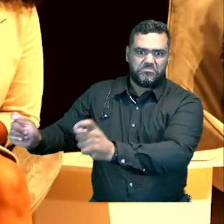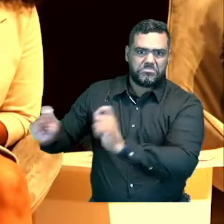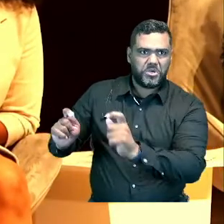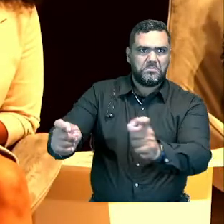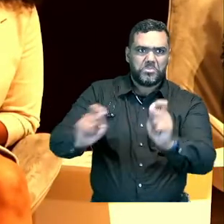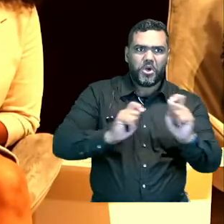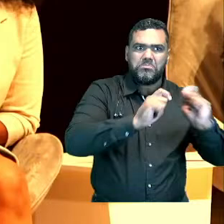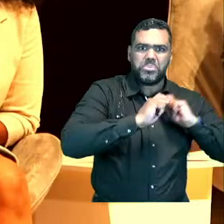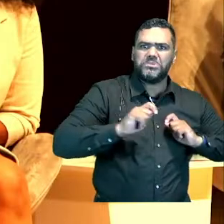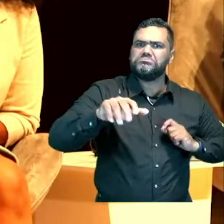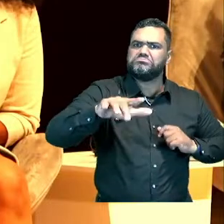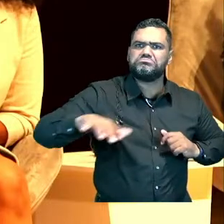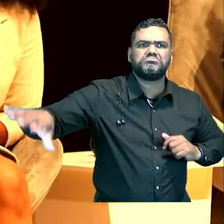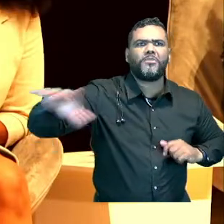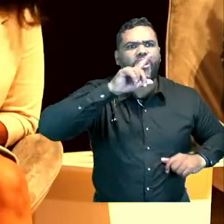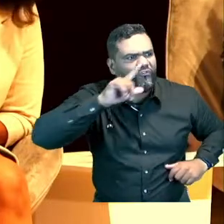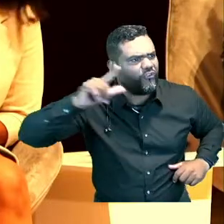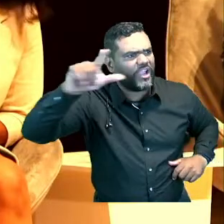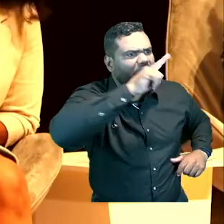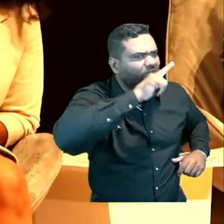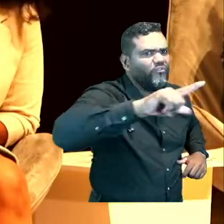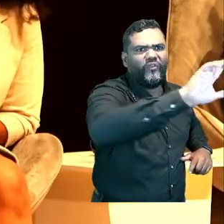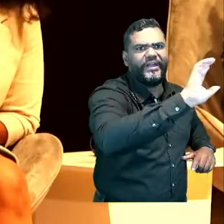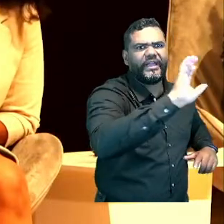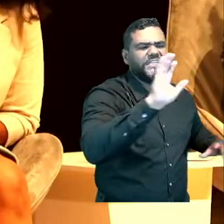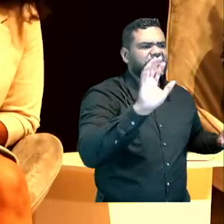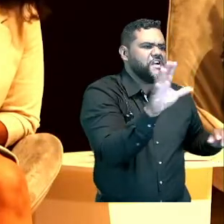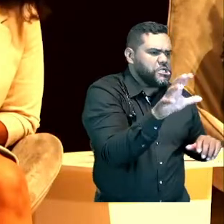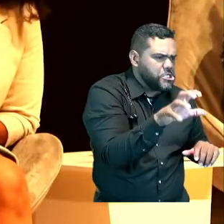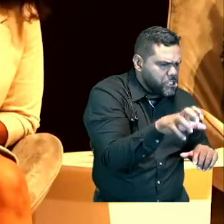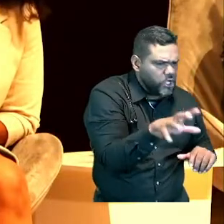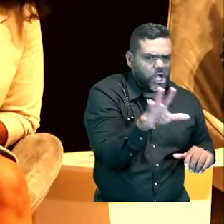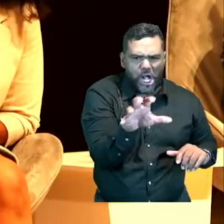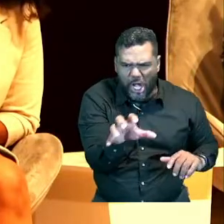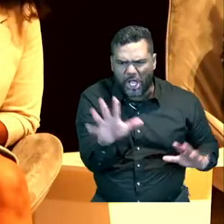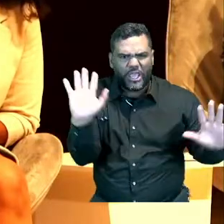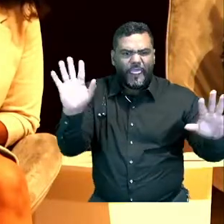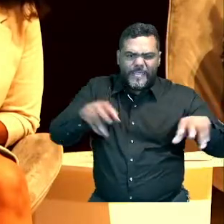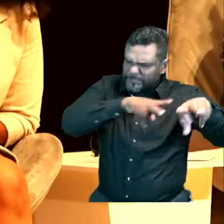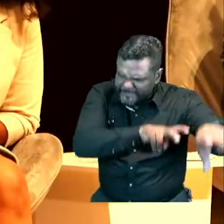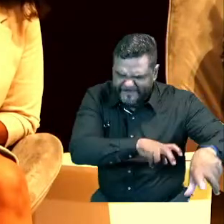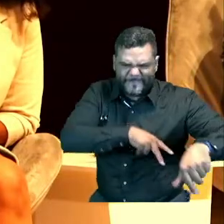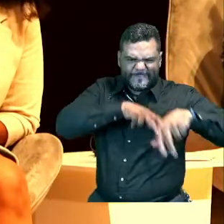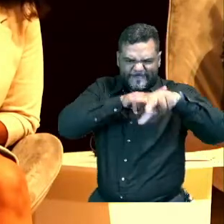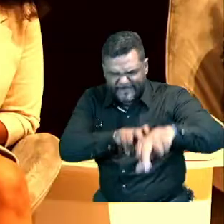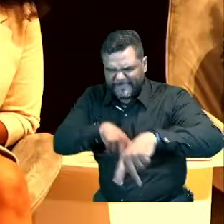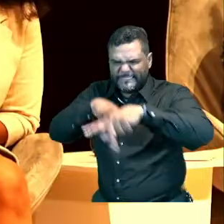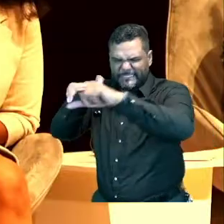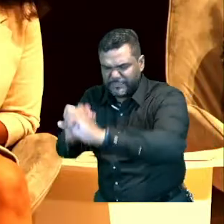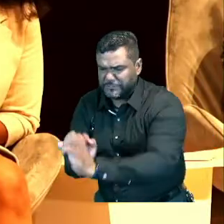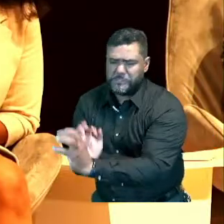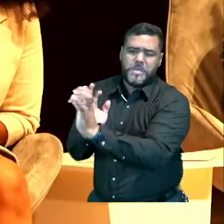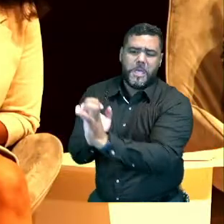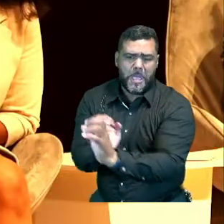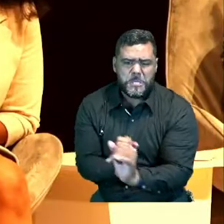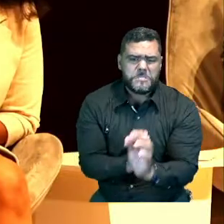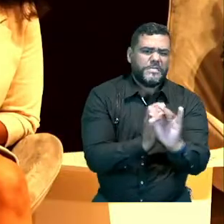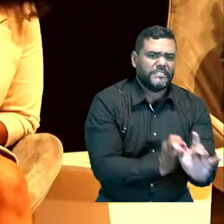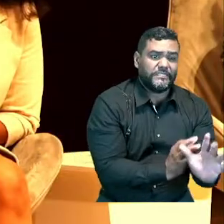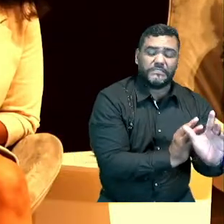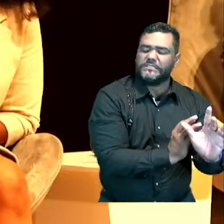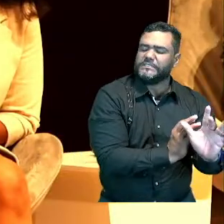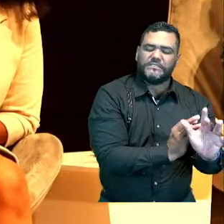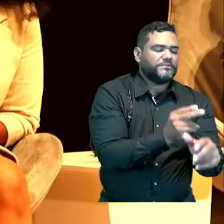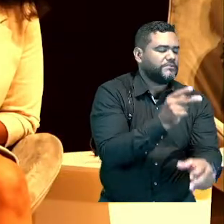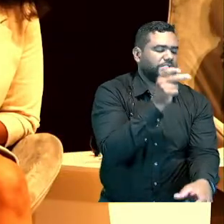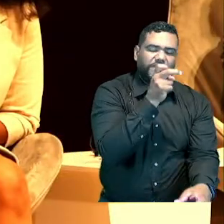We got some lands that were not adequate for production. And despite all the effort of our ancestors, it was